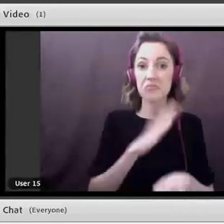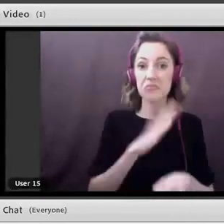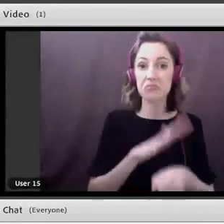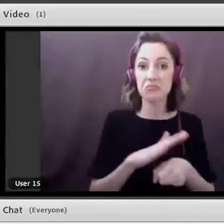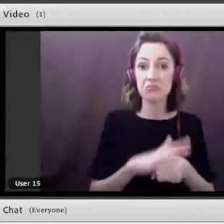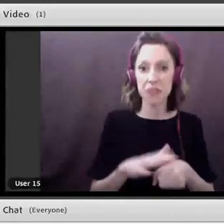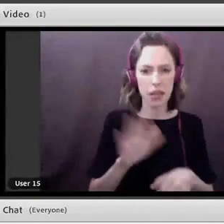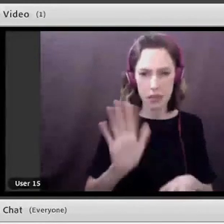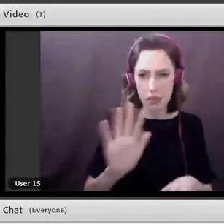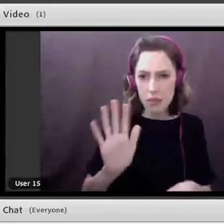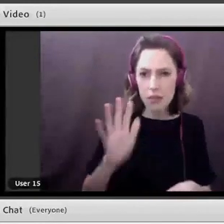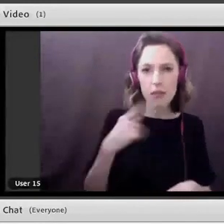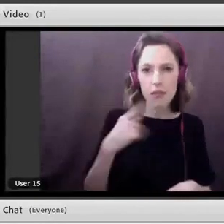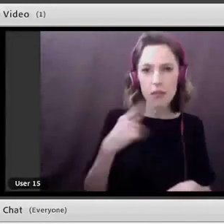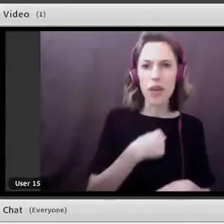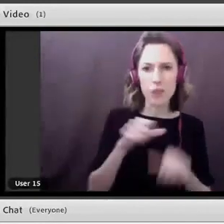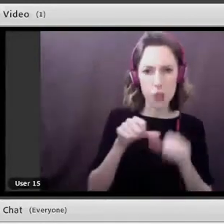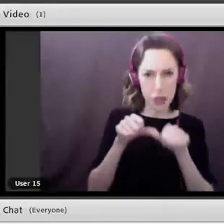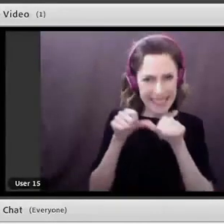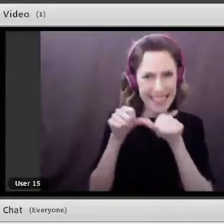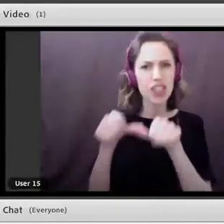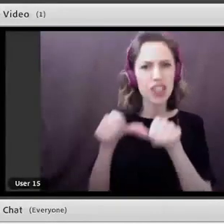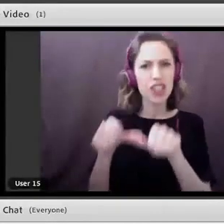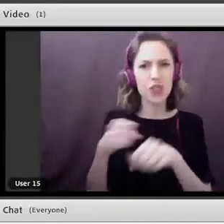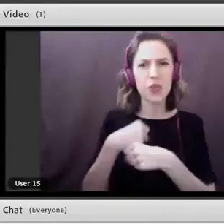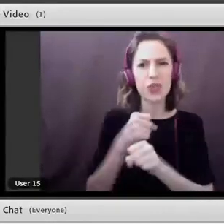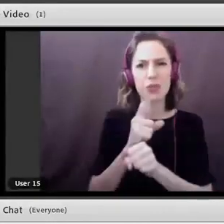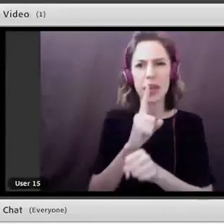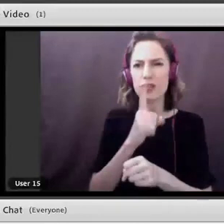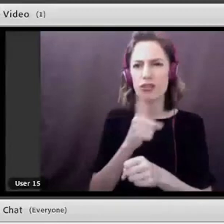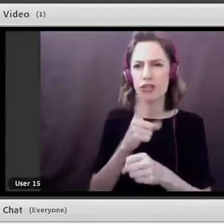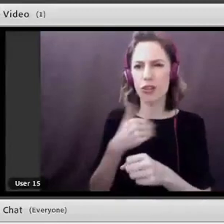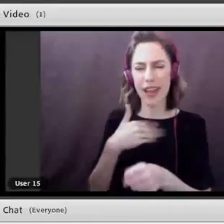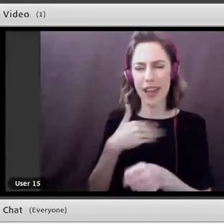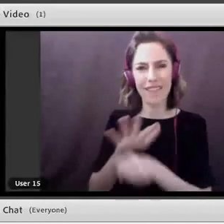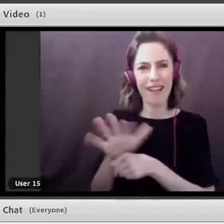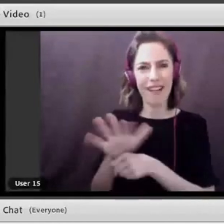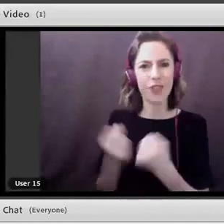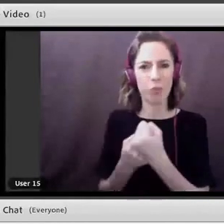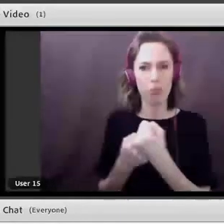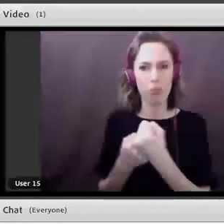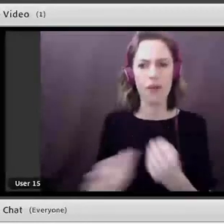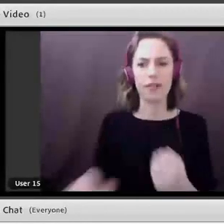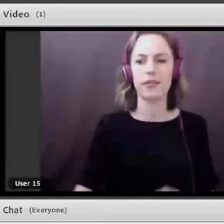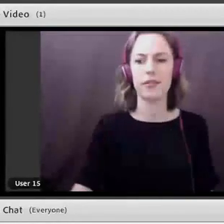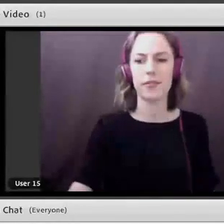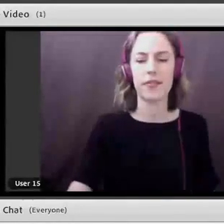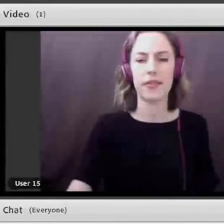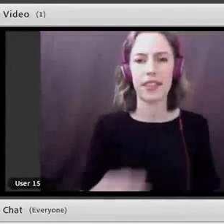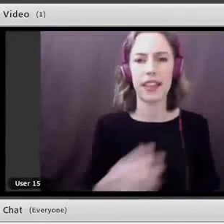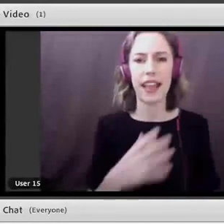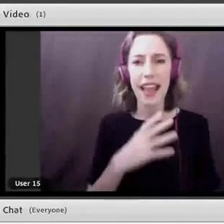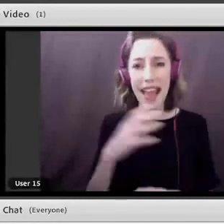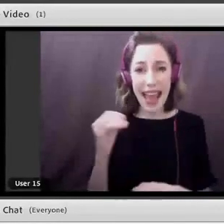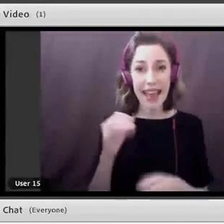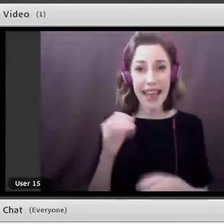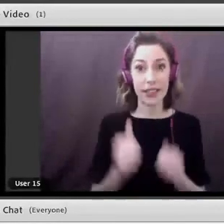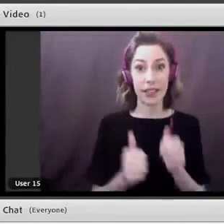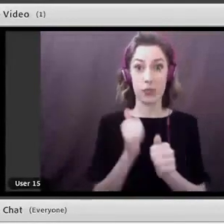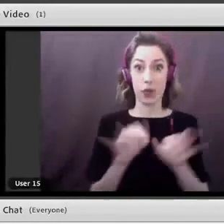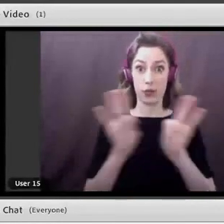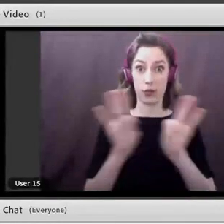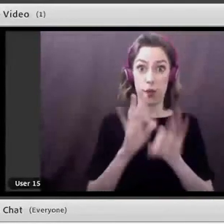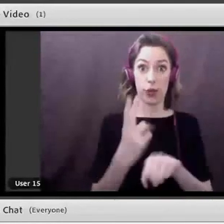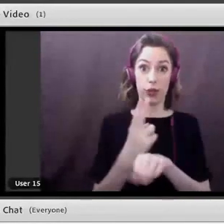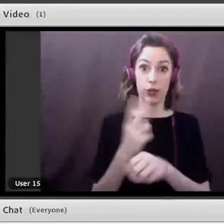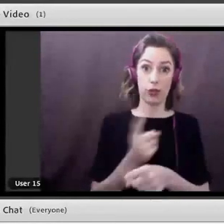And this is also where I think the other thing too is using the right tools, not just for the child, but a tool that would allow for